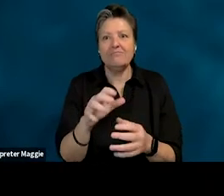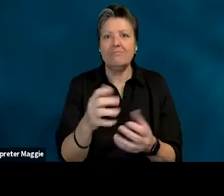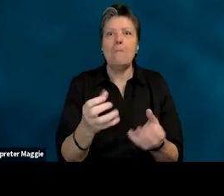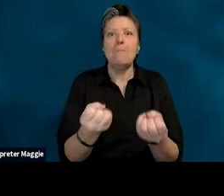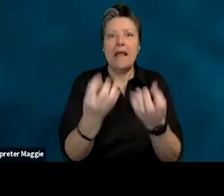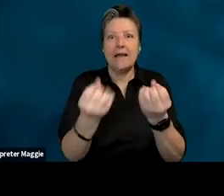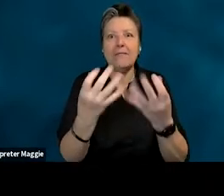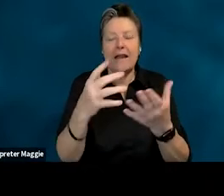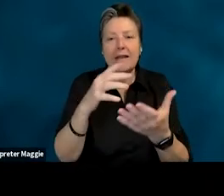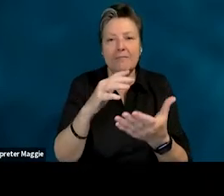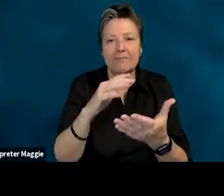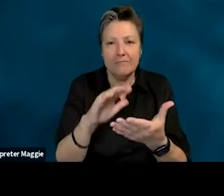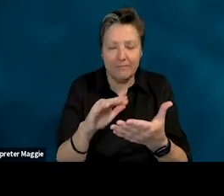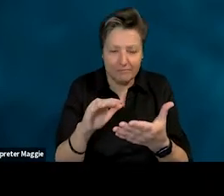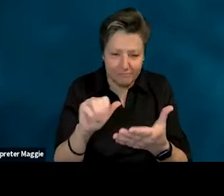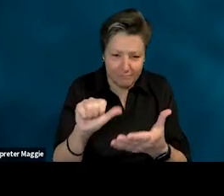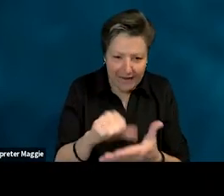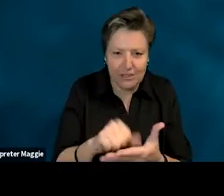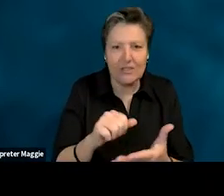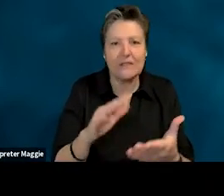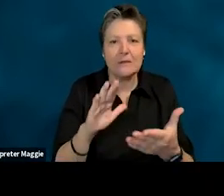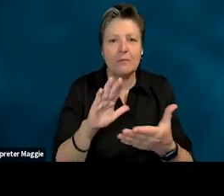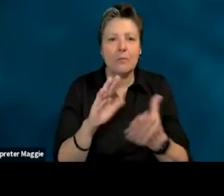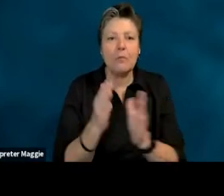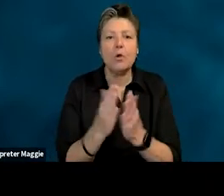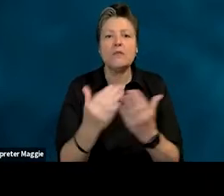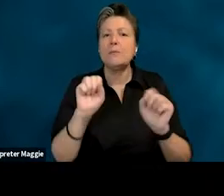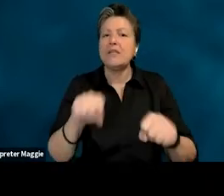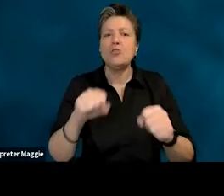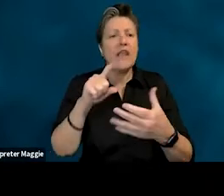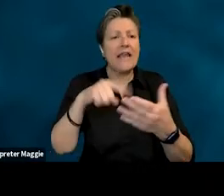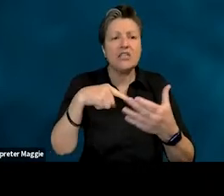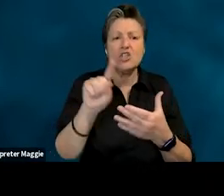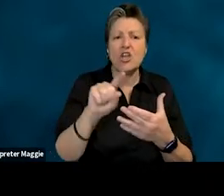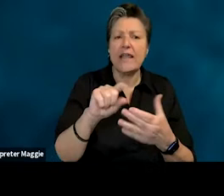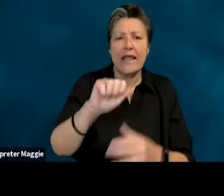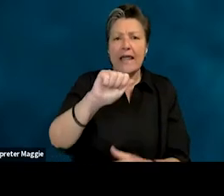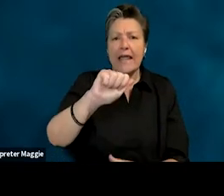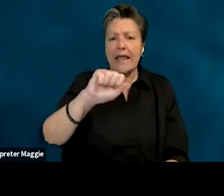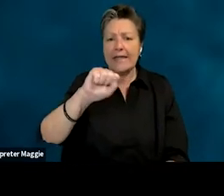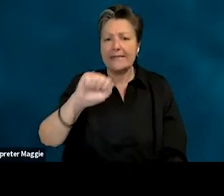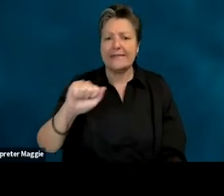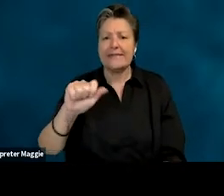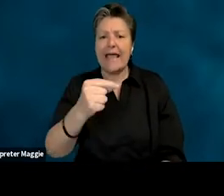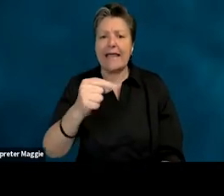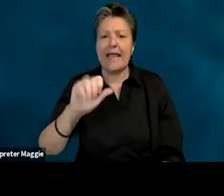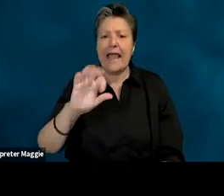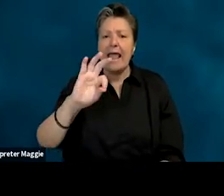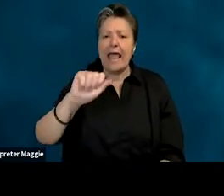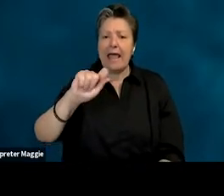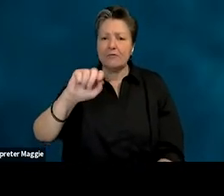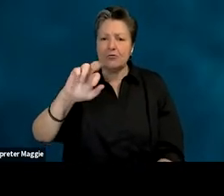any questions, you can always check out these agreements at sagaftra.org, or you can reach out to the Entertainment Contracts team at